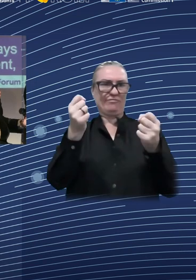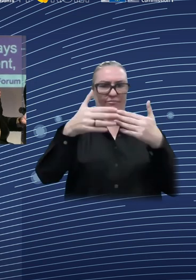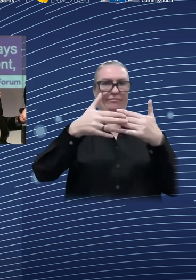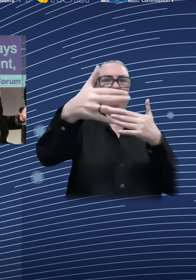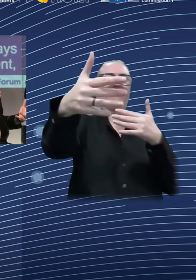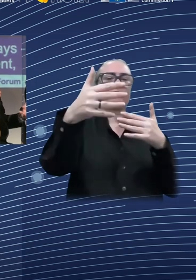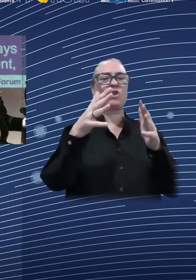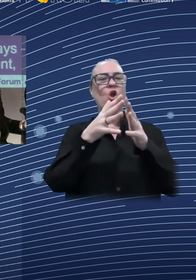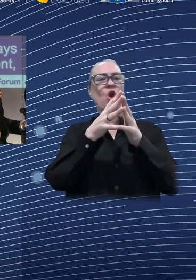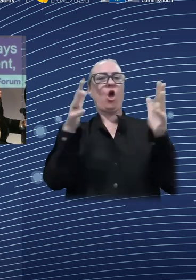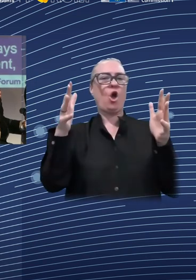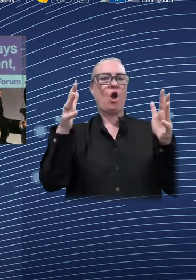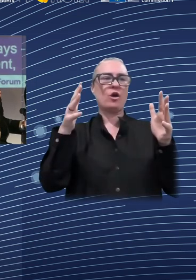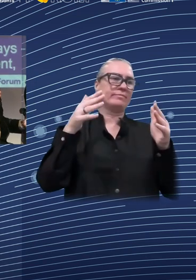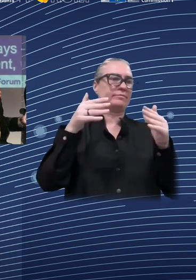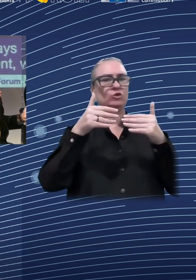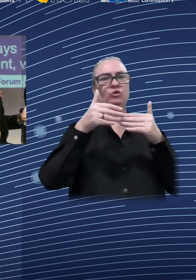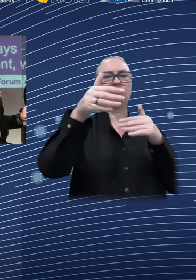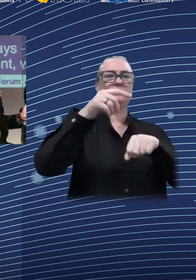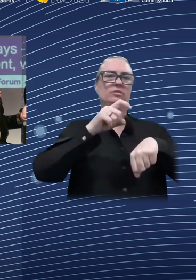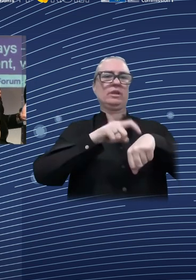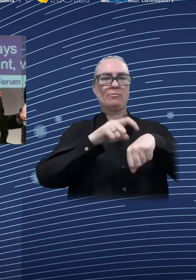fostered by the Commission,